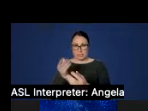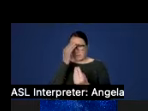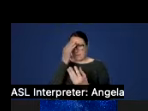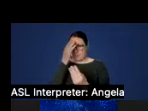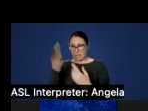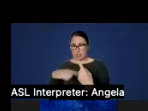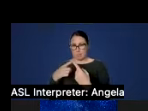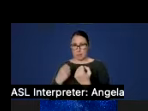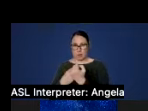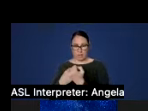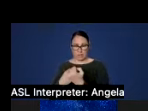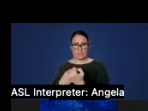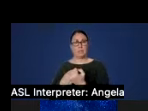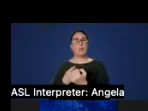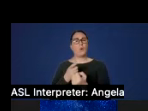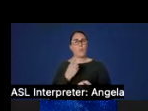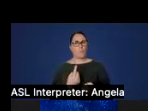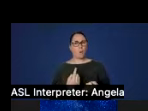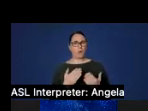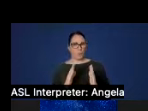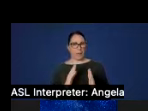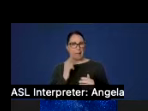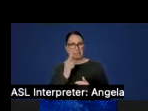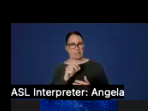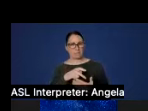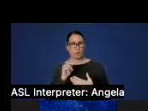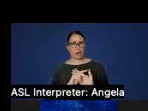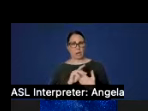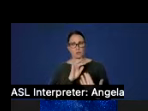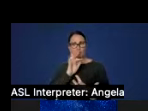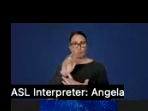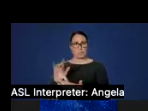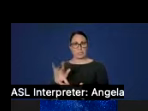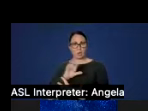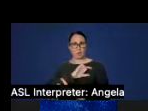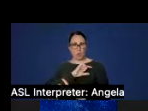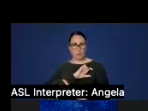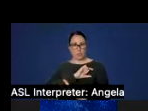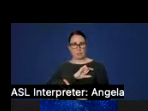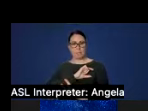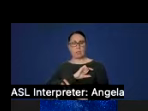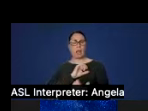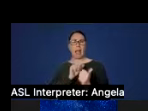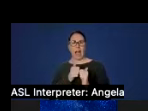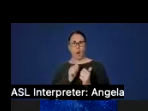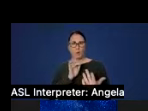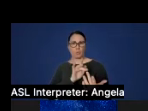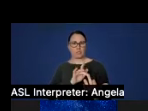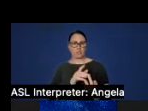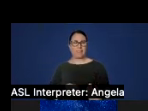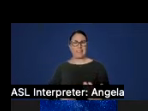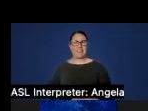other programs reach out and to law enforcement is they'll be giving them the little like